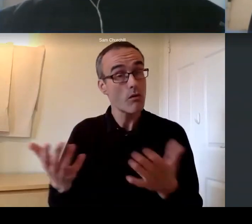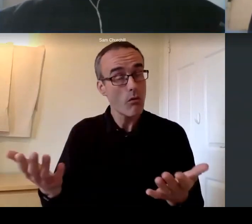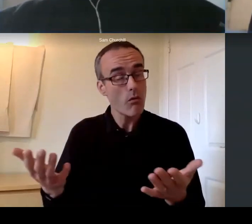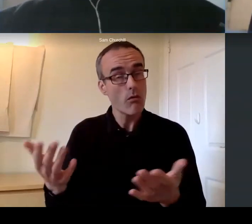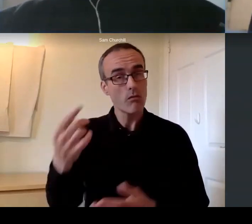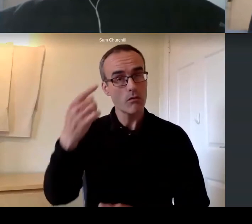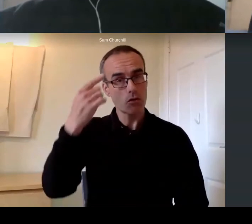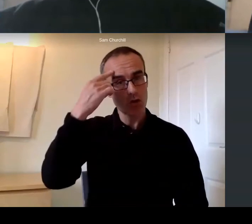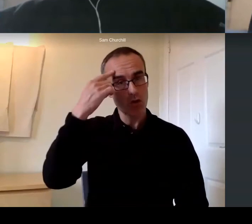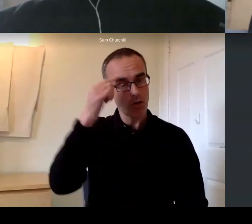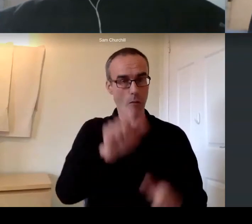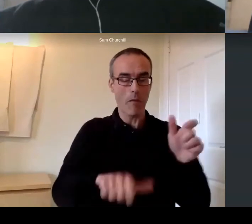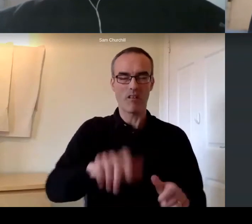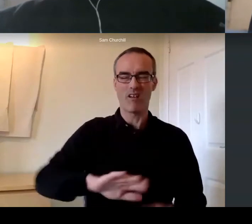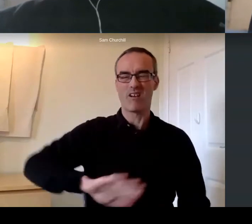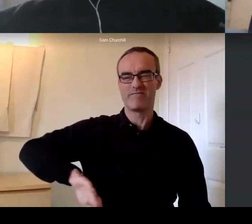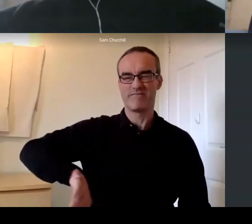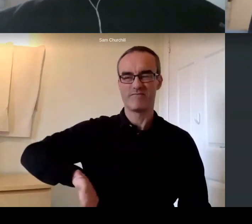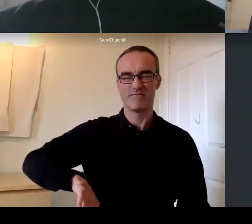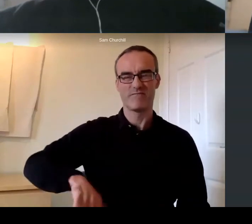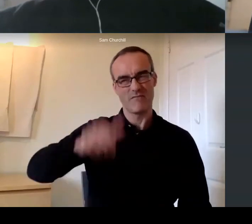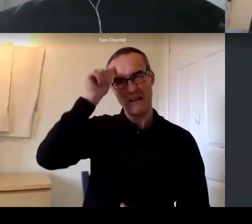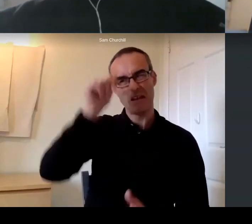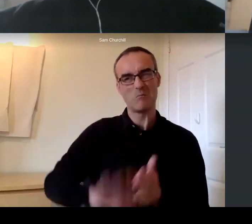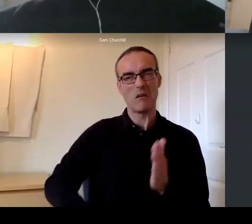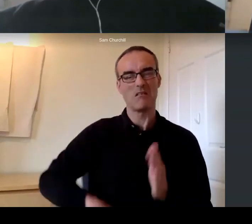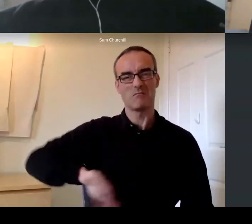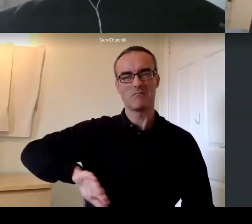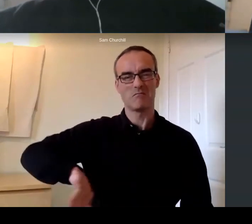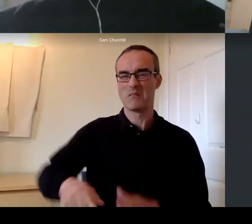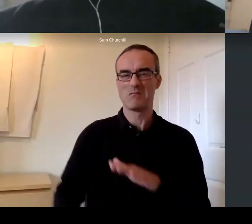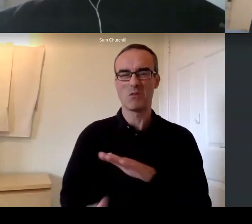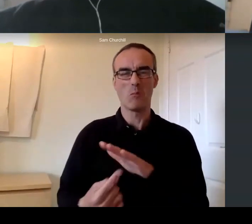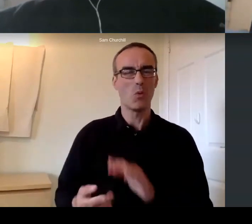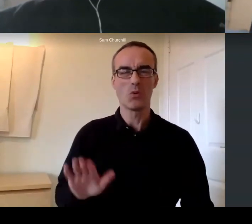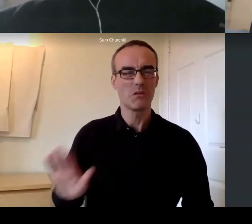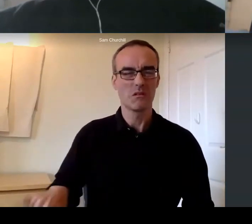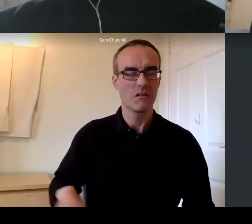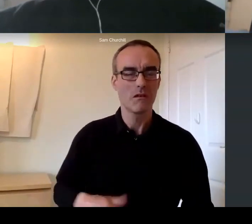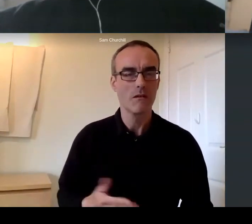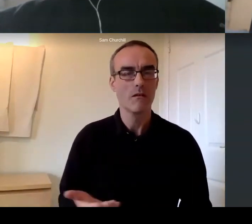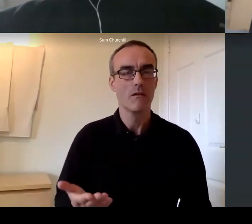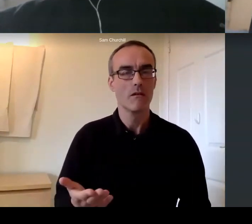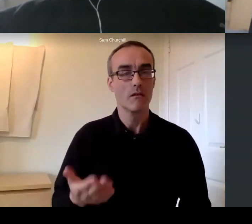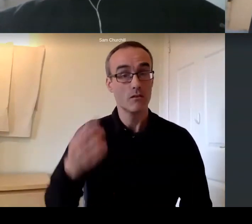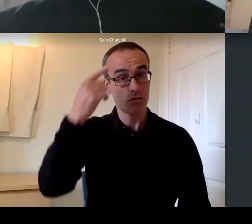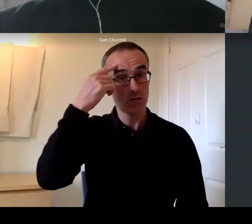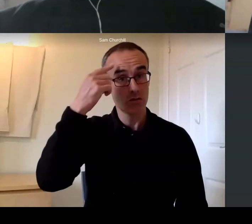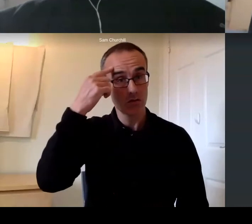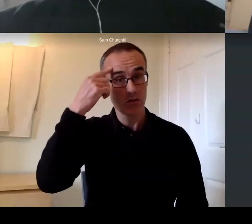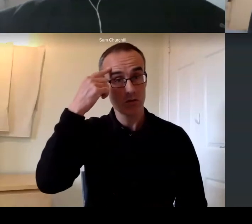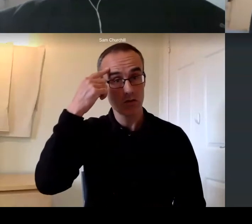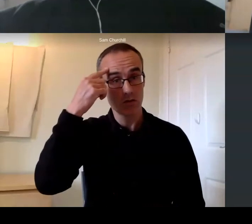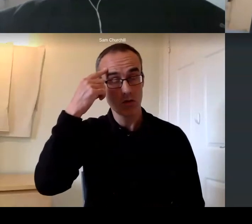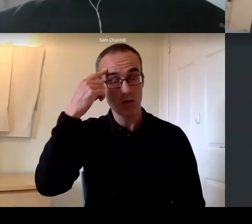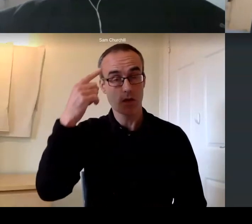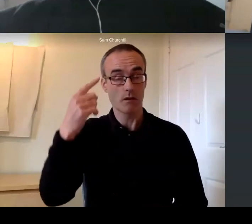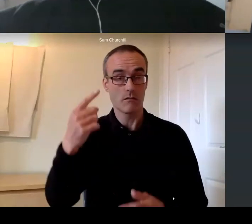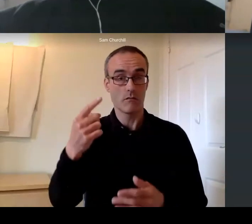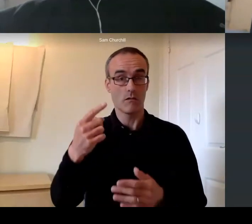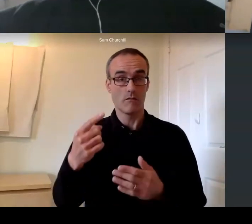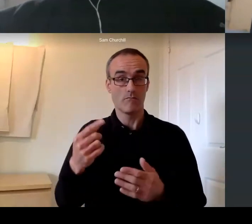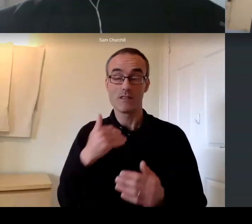more demographic rather than lived experience. I was just wondering whether you think we do enough to place the importance on that in terms